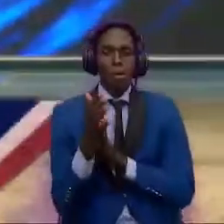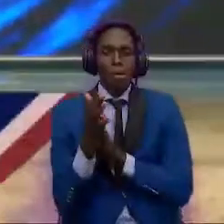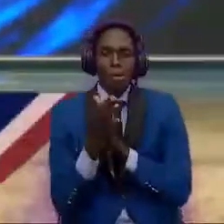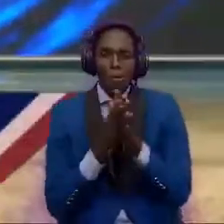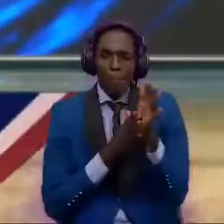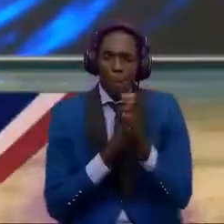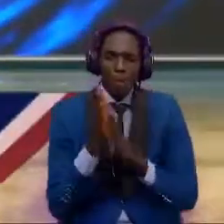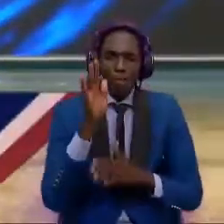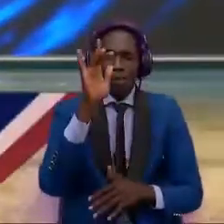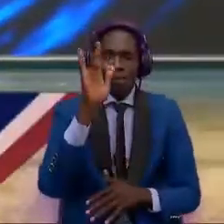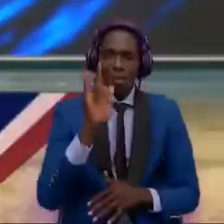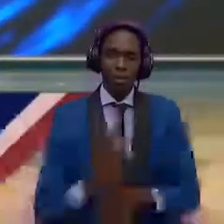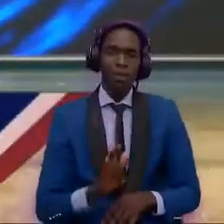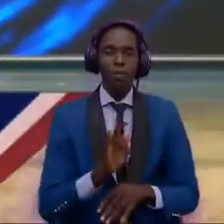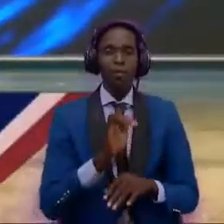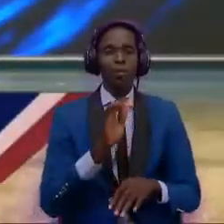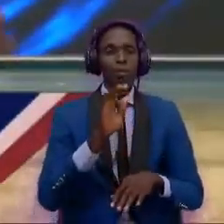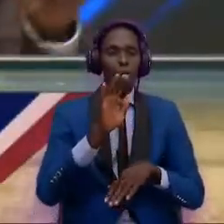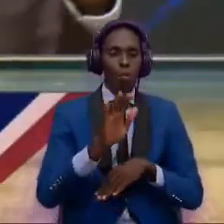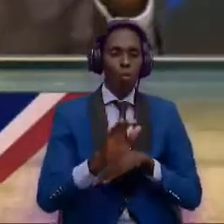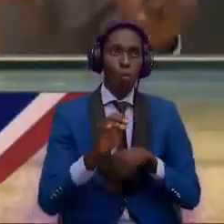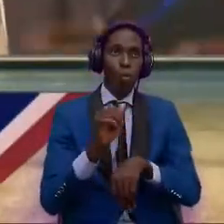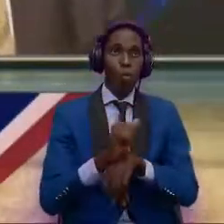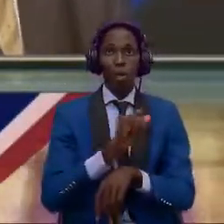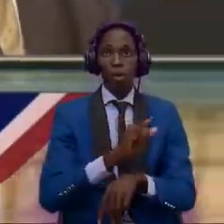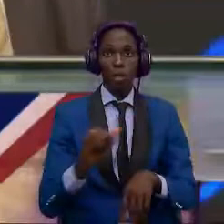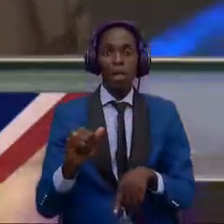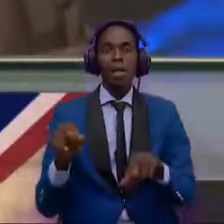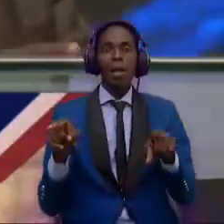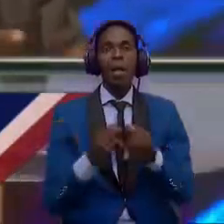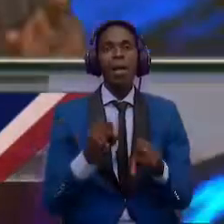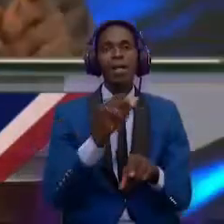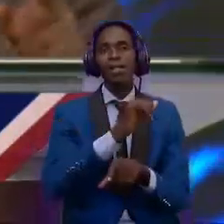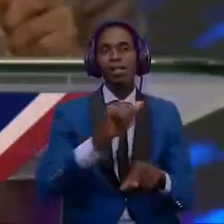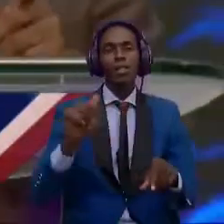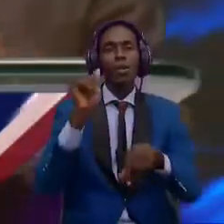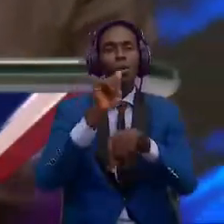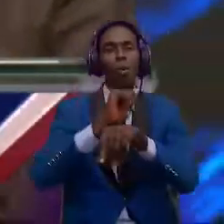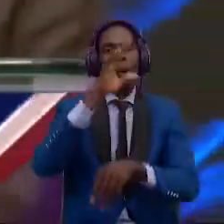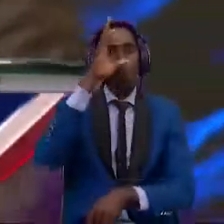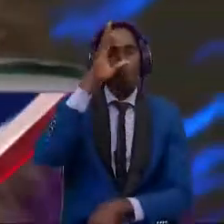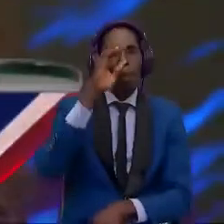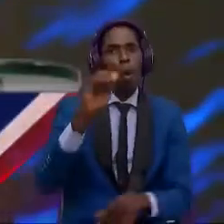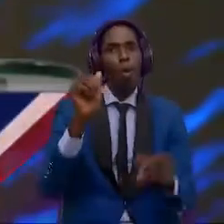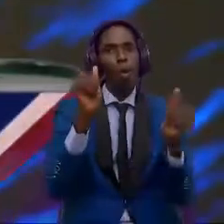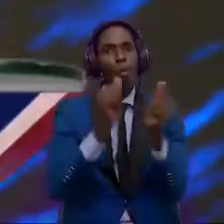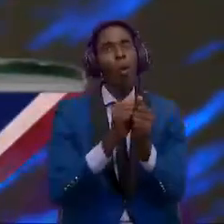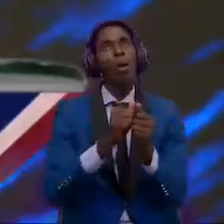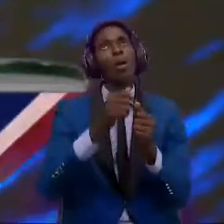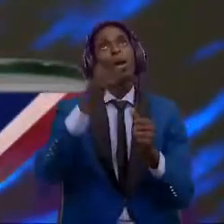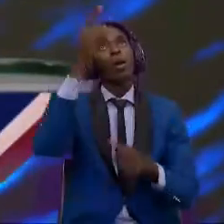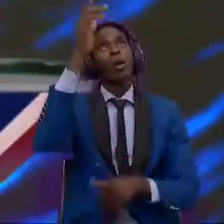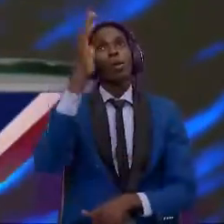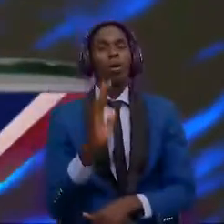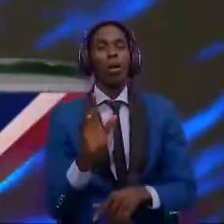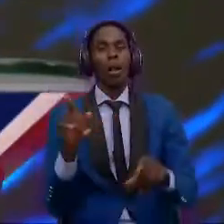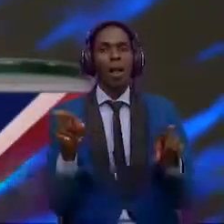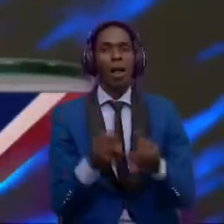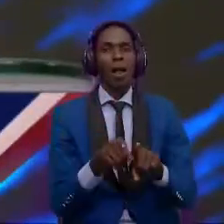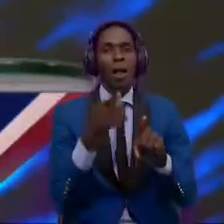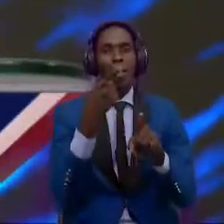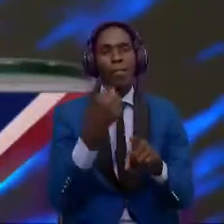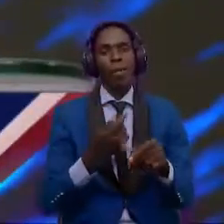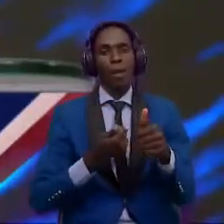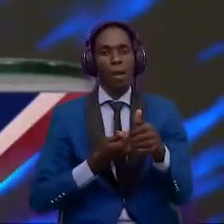passionately working as a workman with God, like the apostle. Oh,